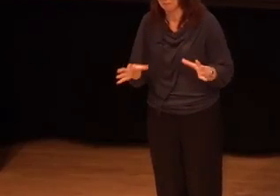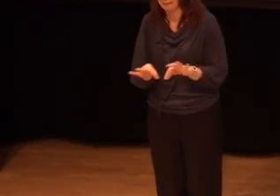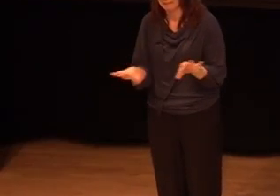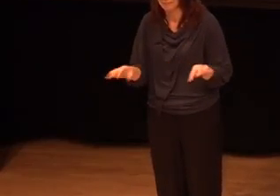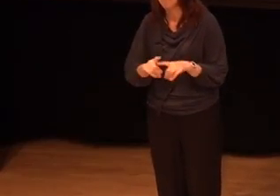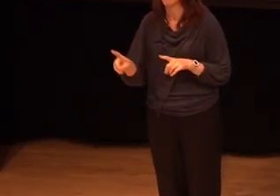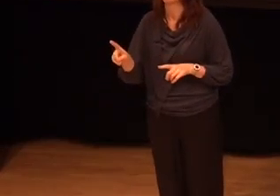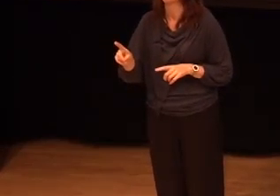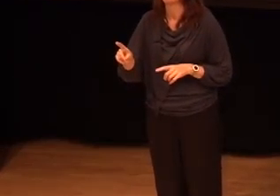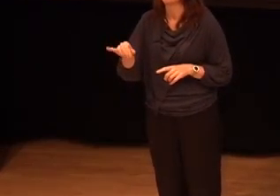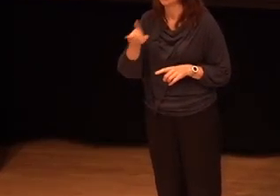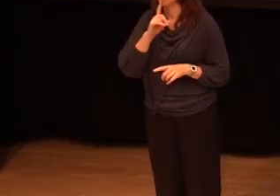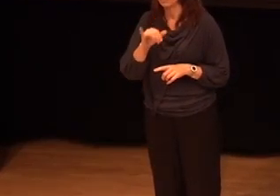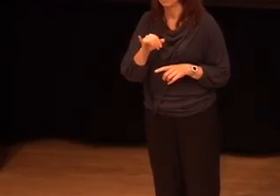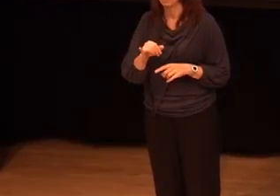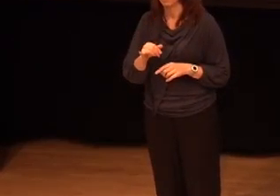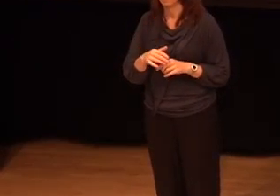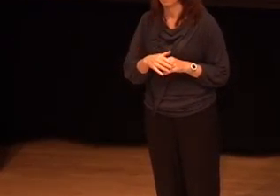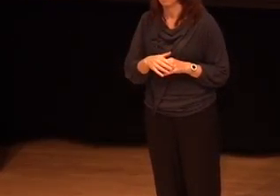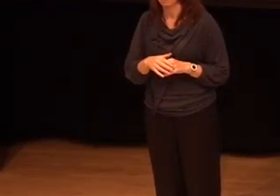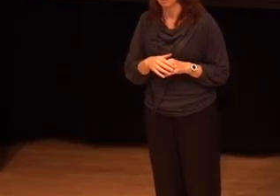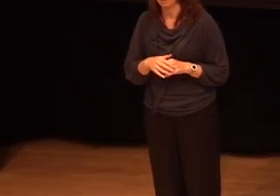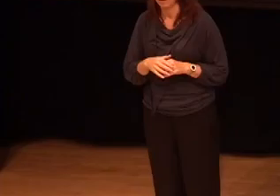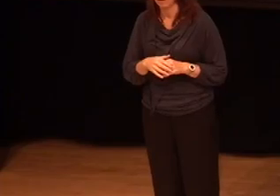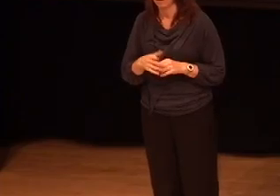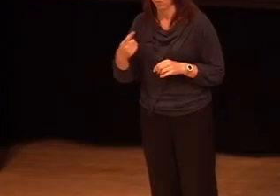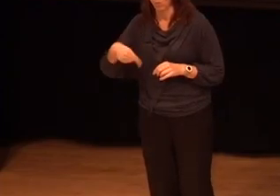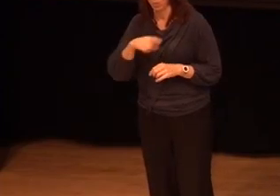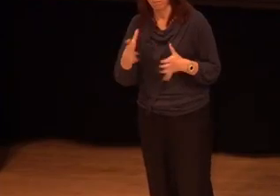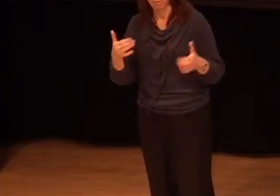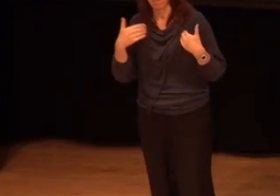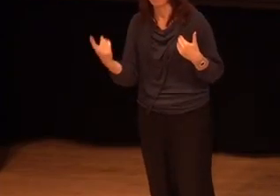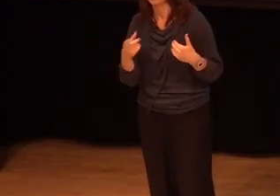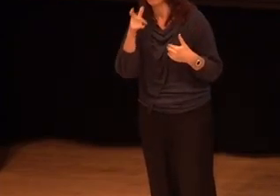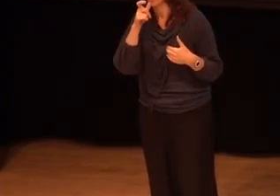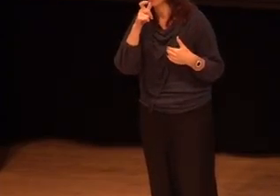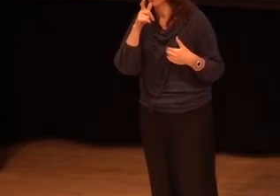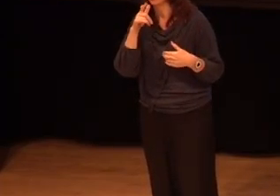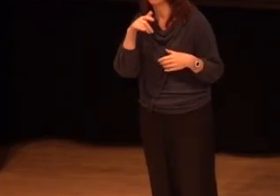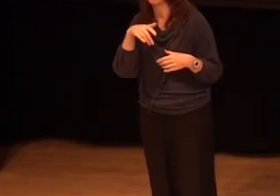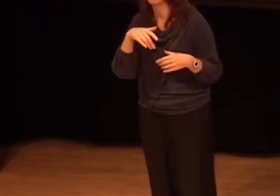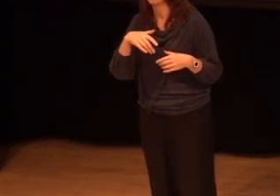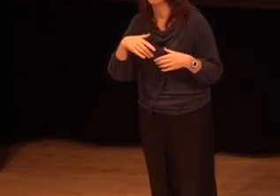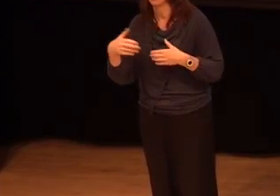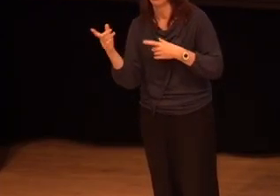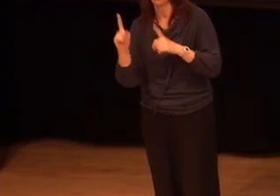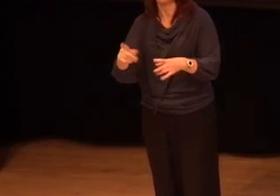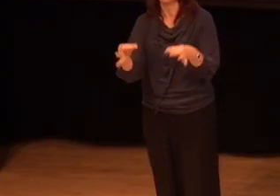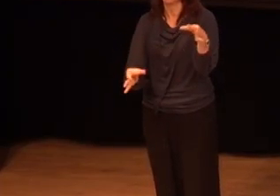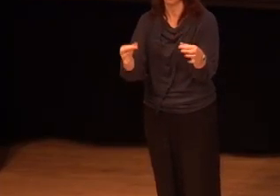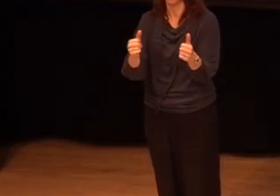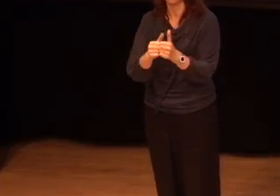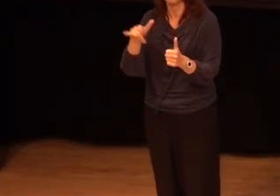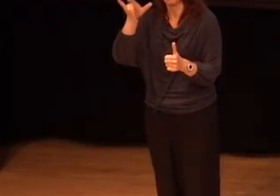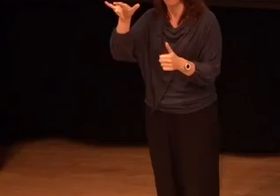I think in terms of the sort of onus on individuals, I mean, we had someone take an airline to court, and it took years and it cost a lot of